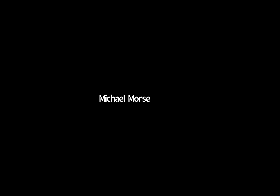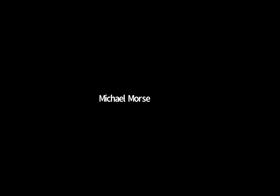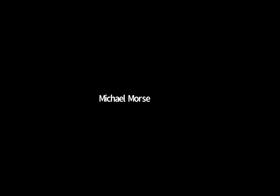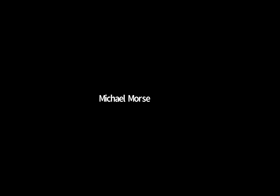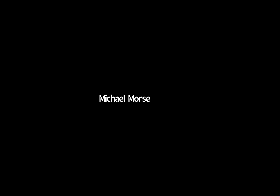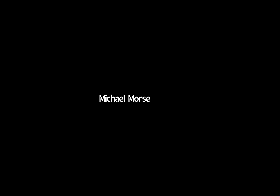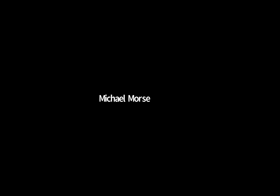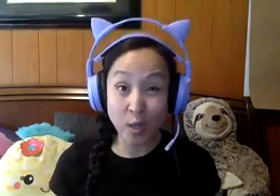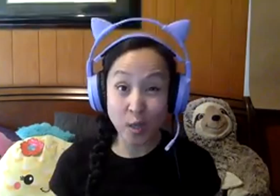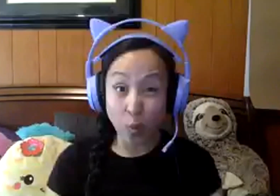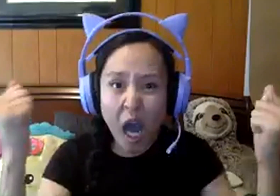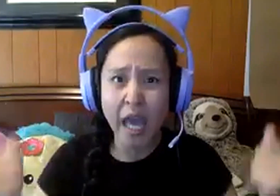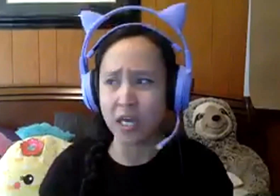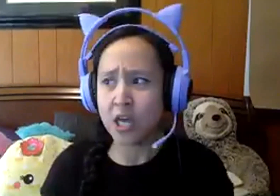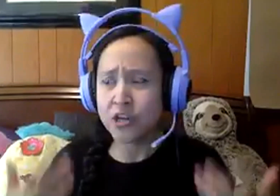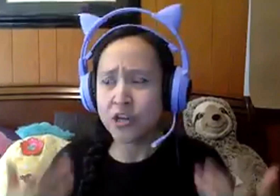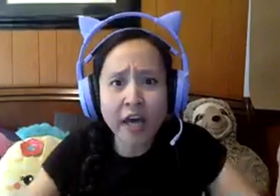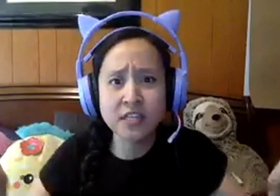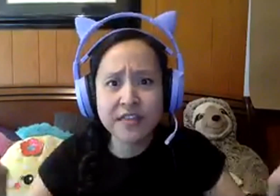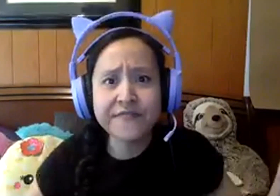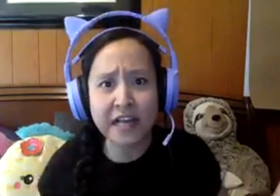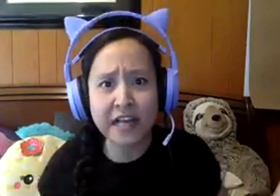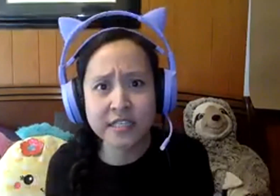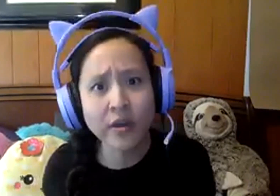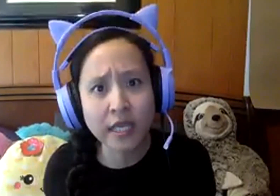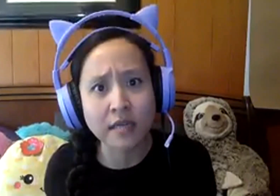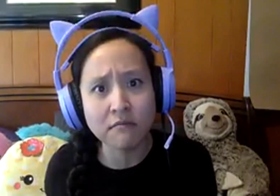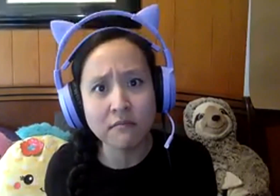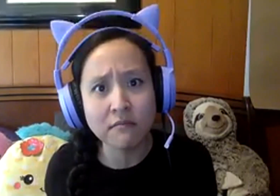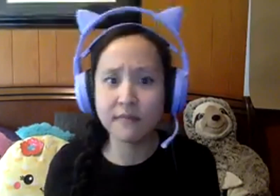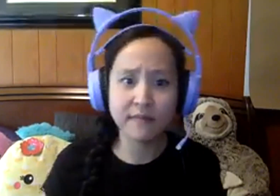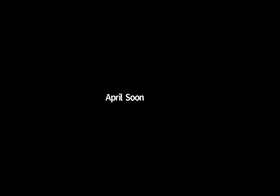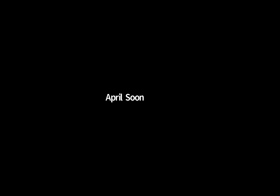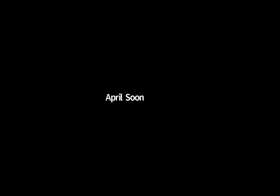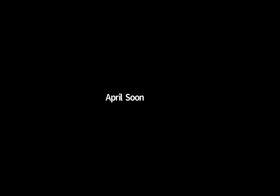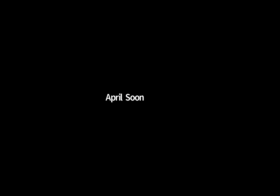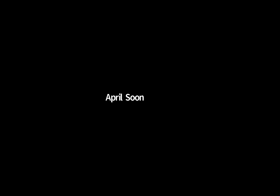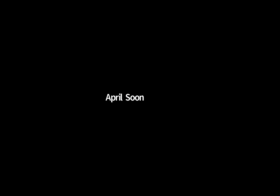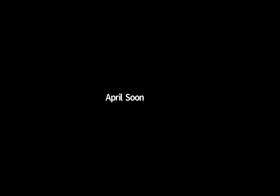Super strict parents were like, why not the valedictorian?